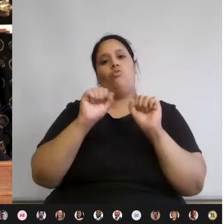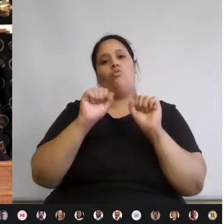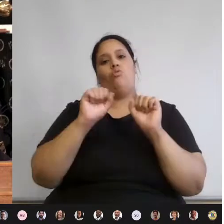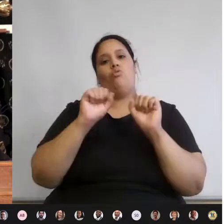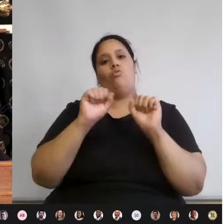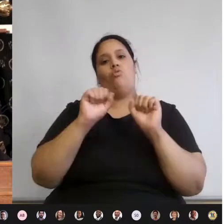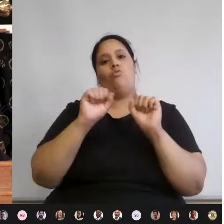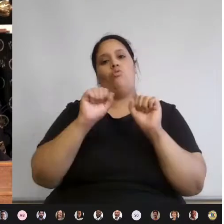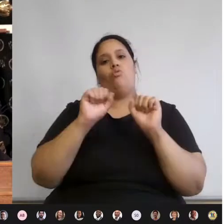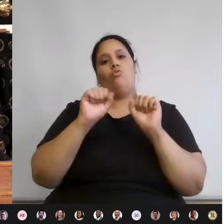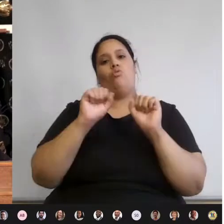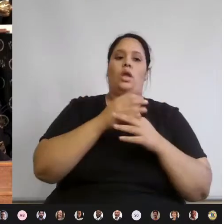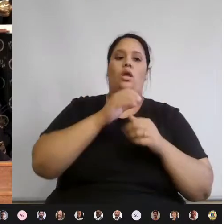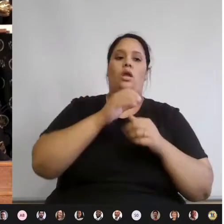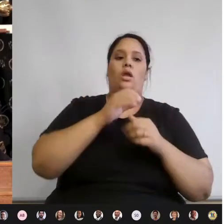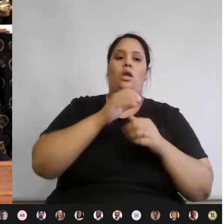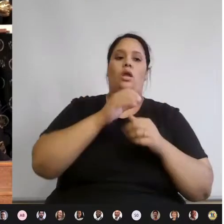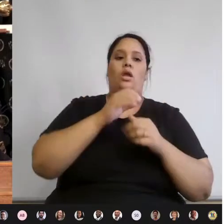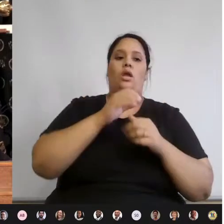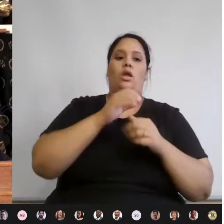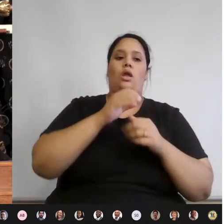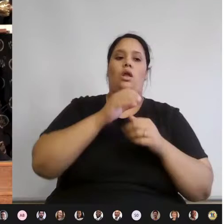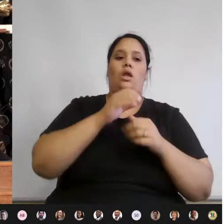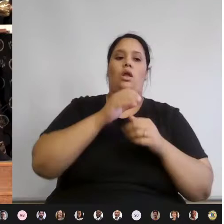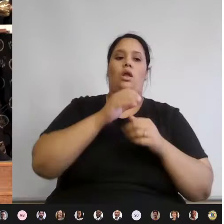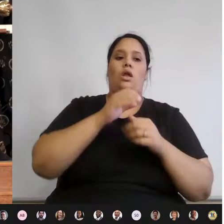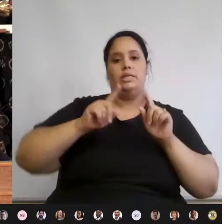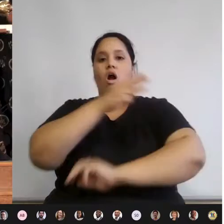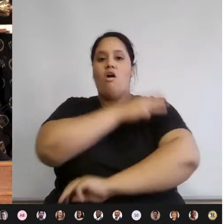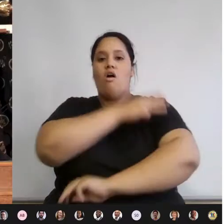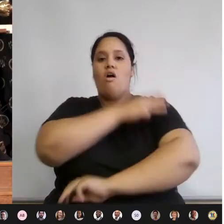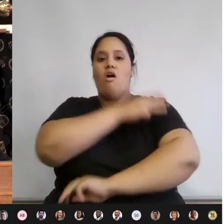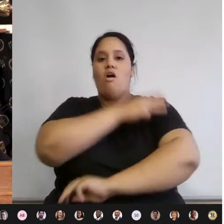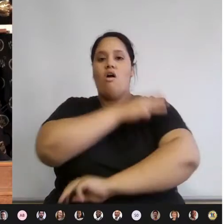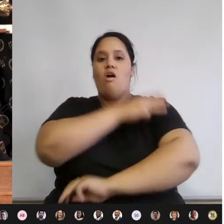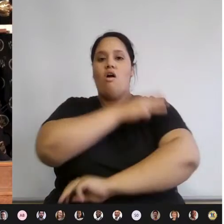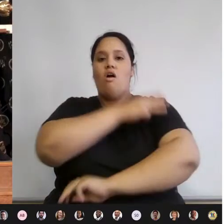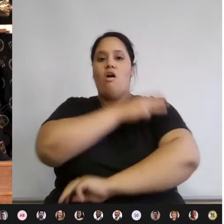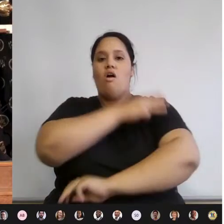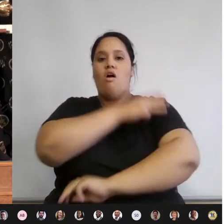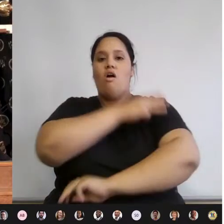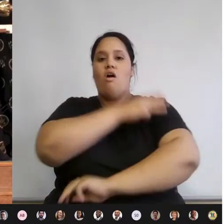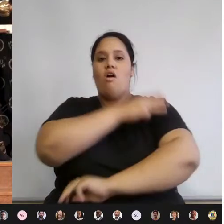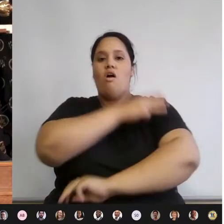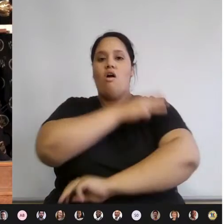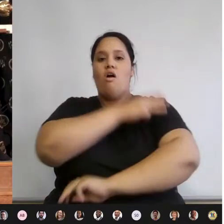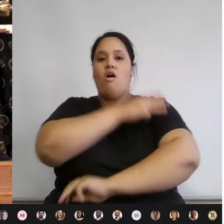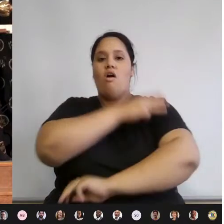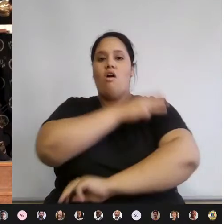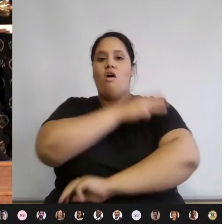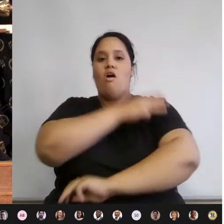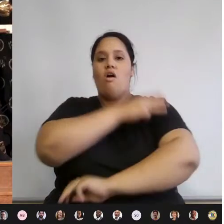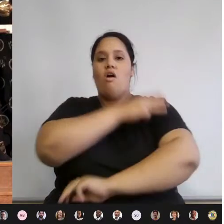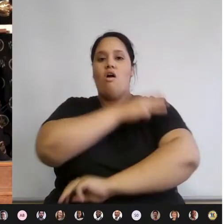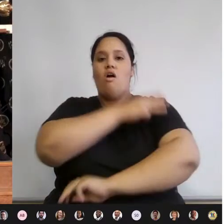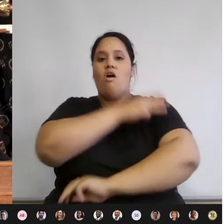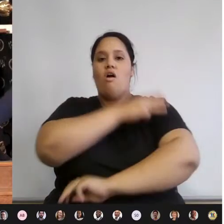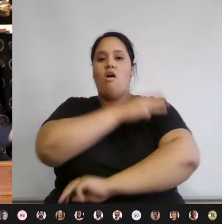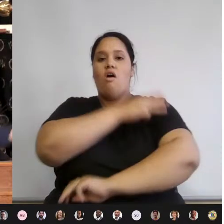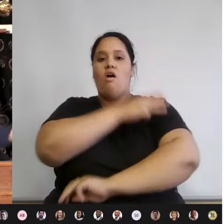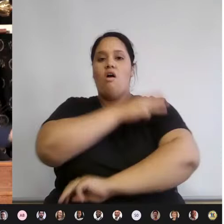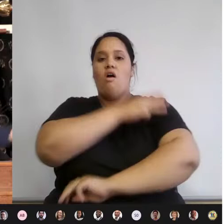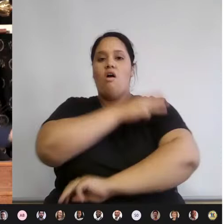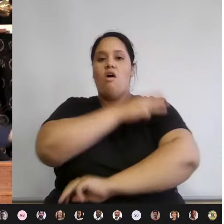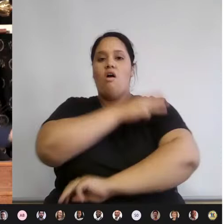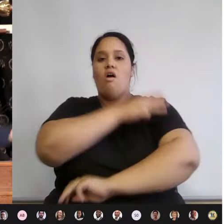between society, communities, our law enforcement officers, our police, our judicial system, our politicians, the